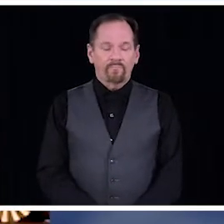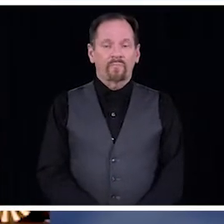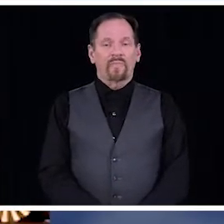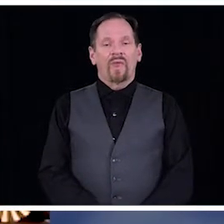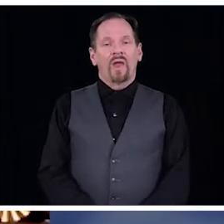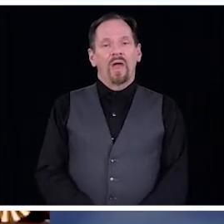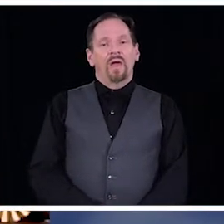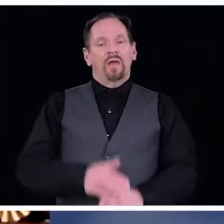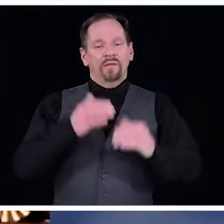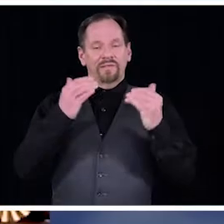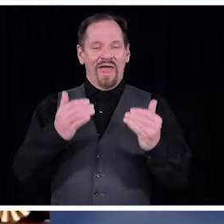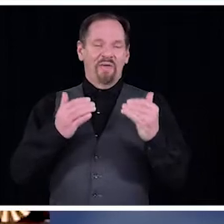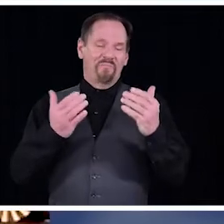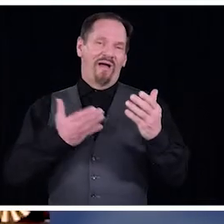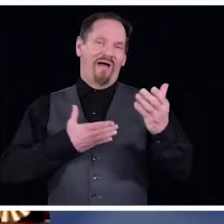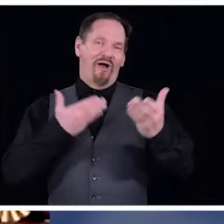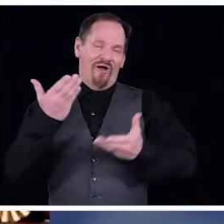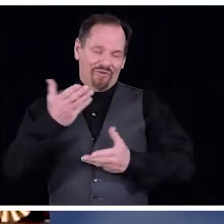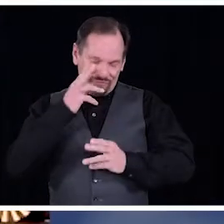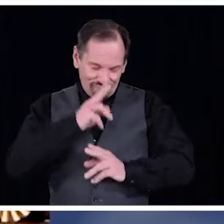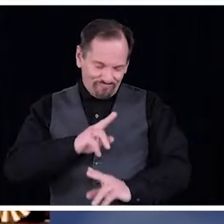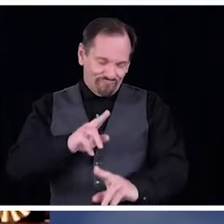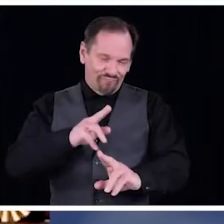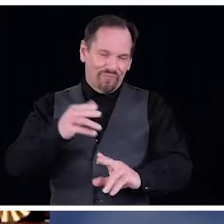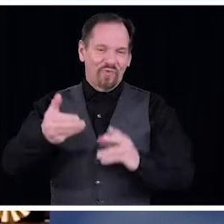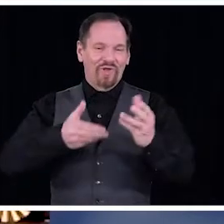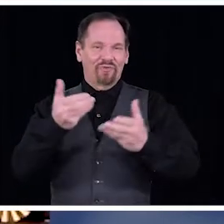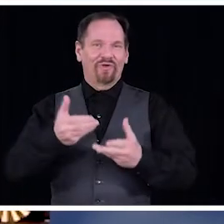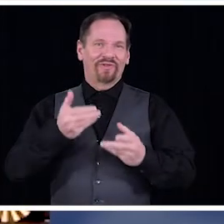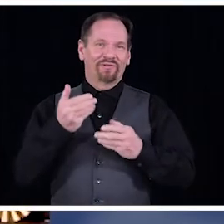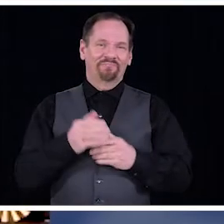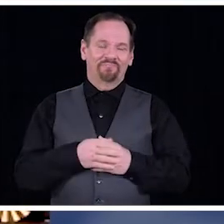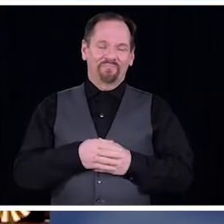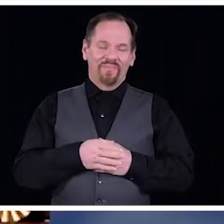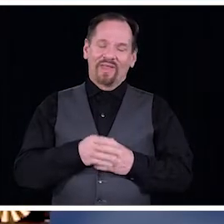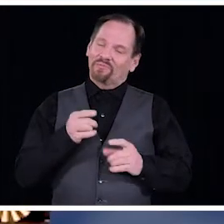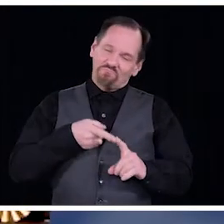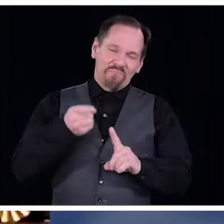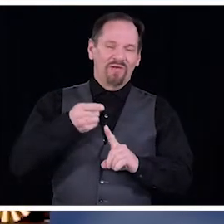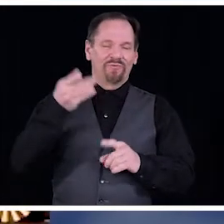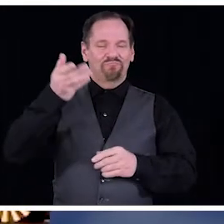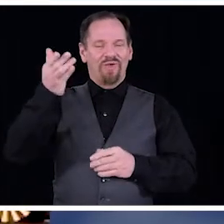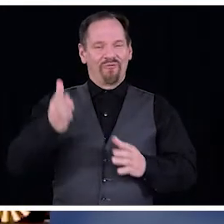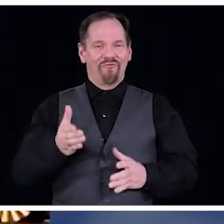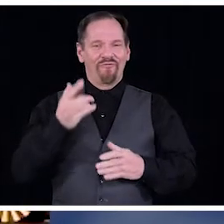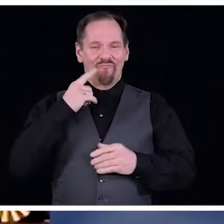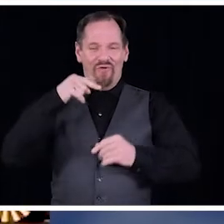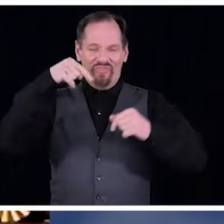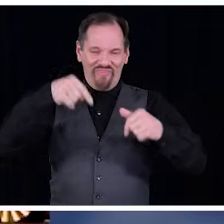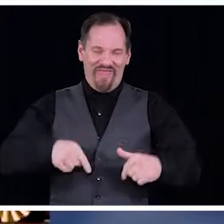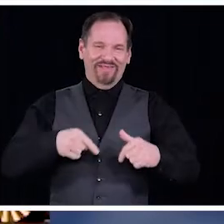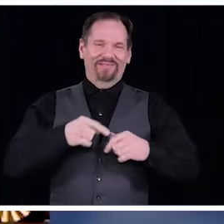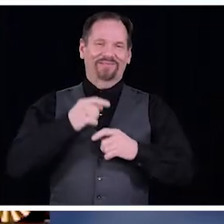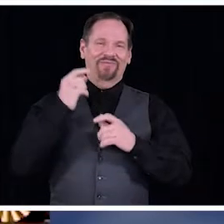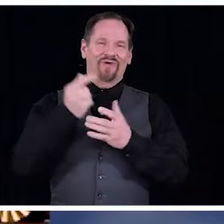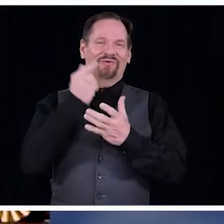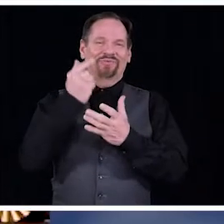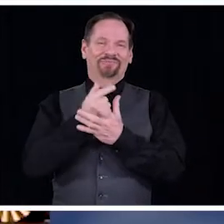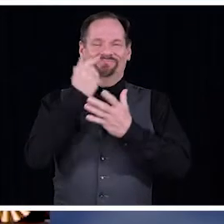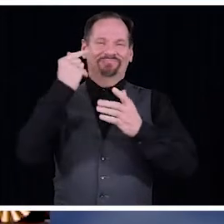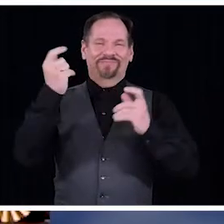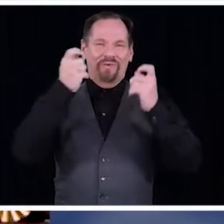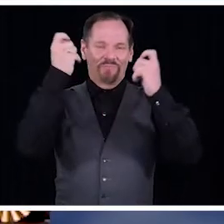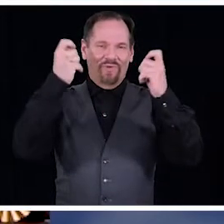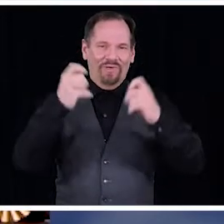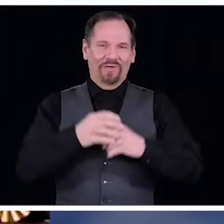It is now my honor to introduce our guest speaker for this 138th Peabody Conservatory commencement and recipient of the